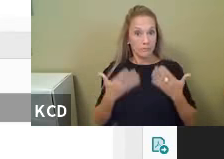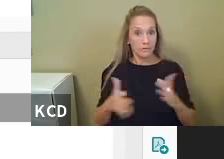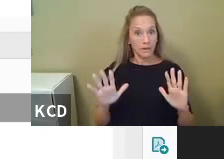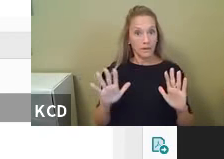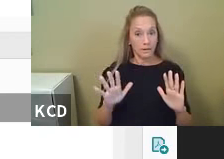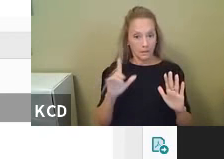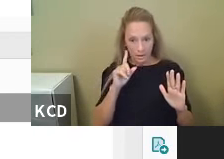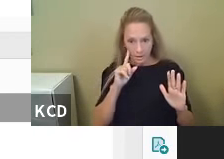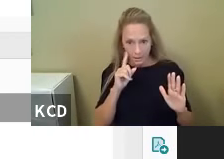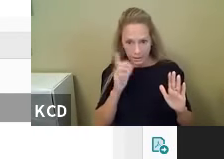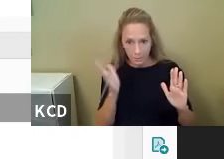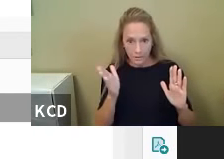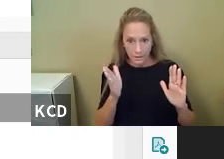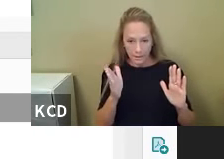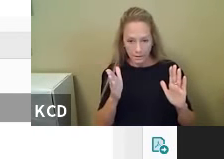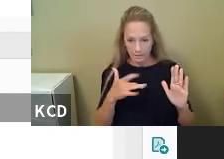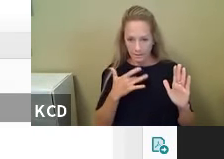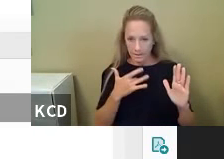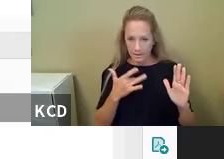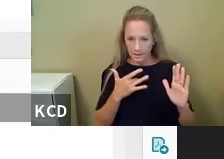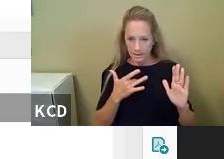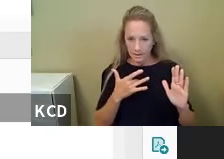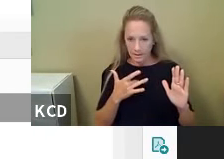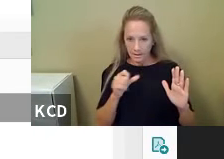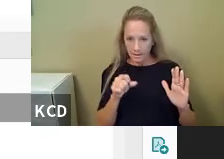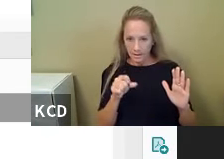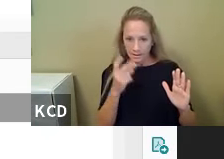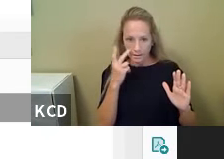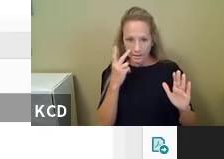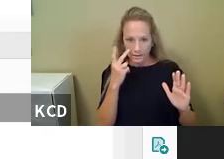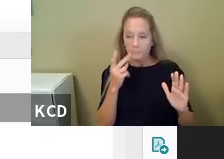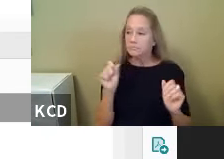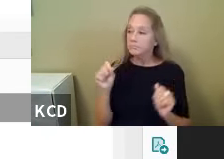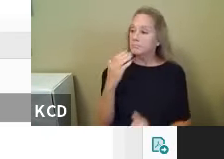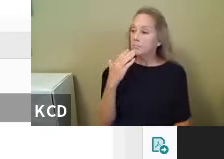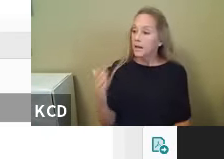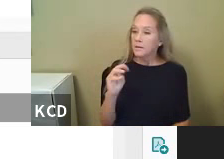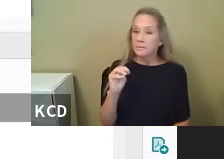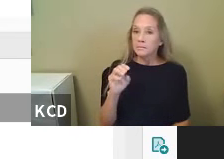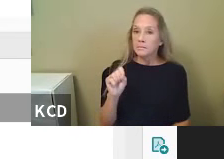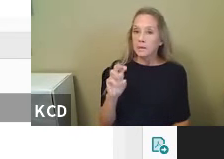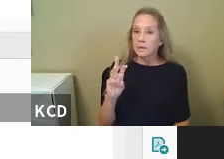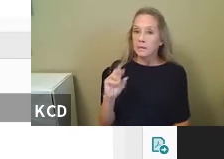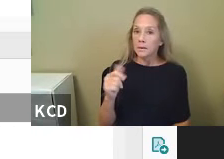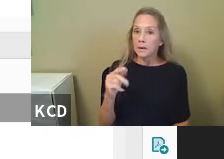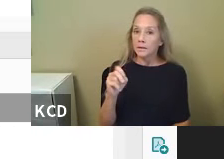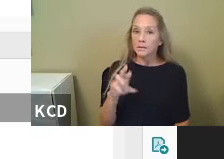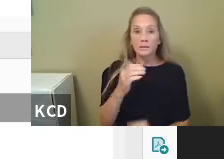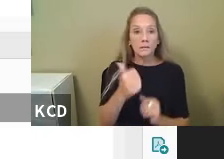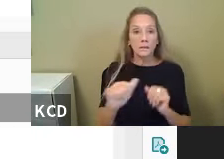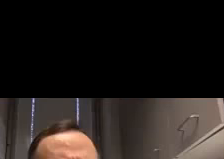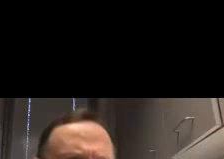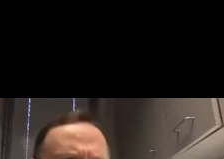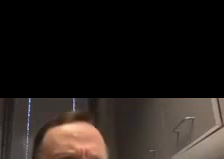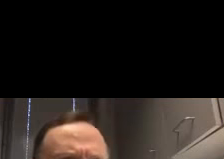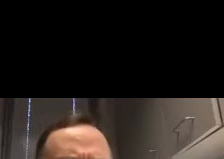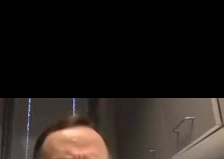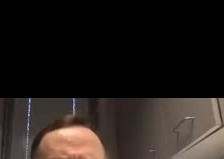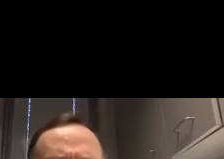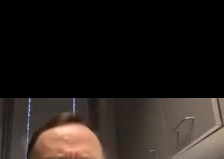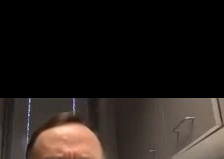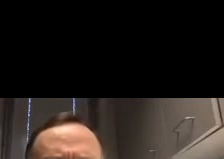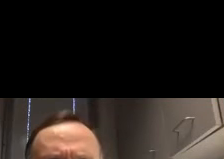think. I'm pretty sure it is. Thank you, Ms. Wagner. Questions, comments on the Knox